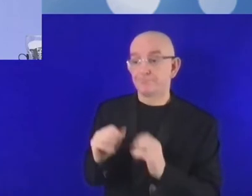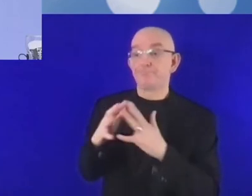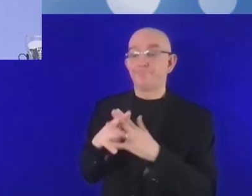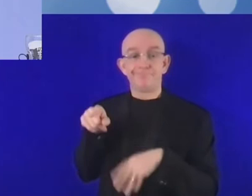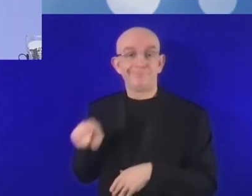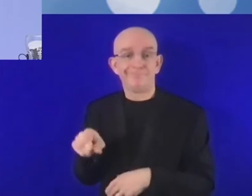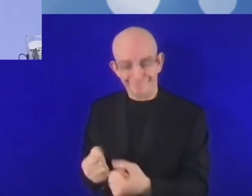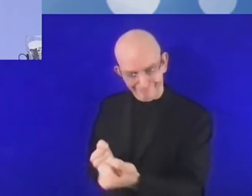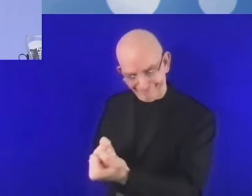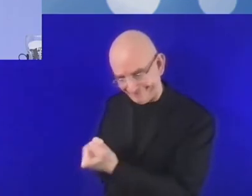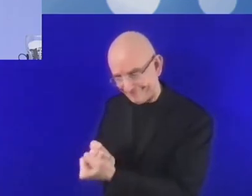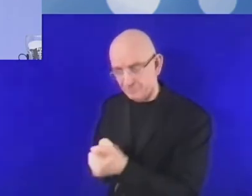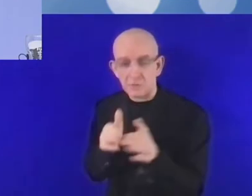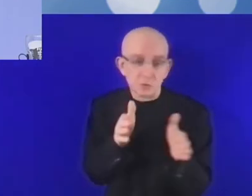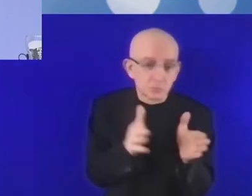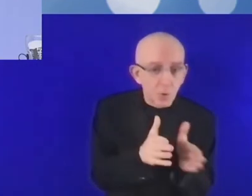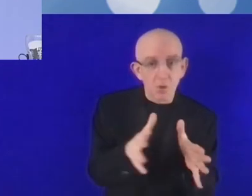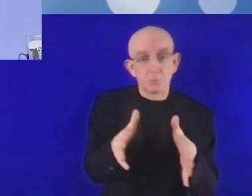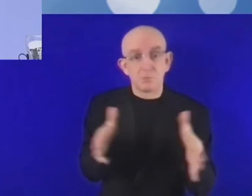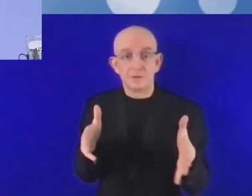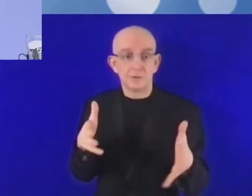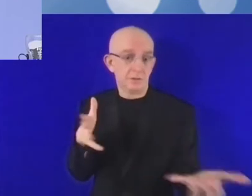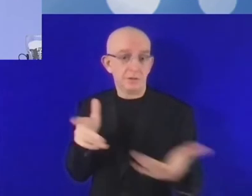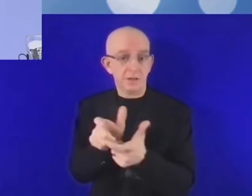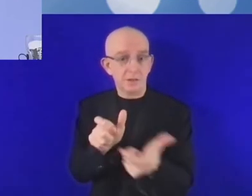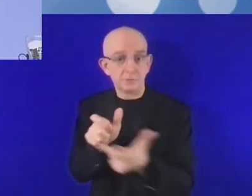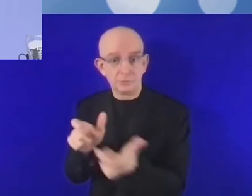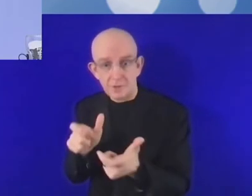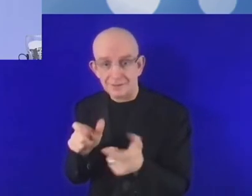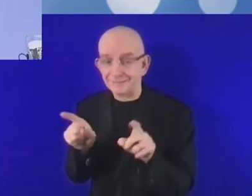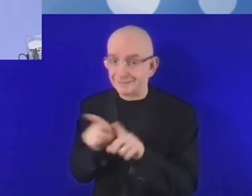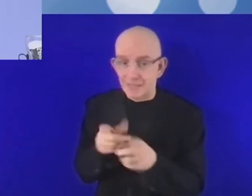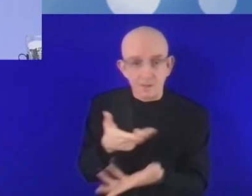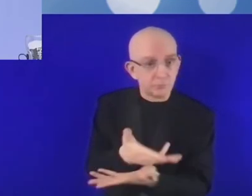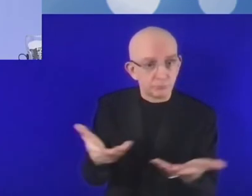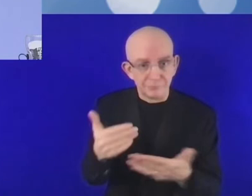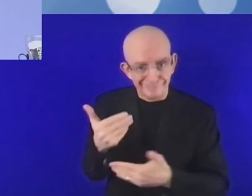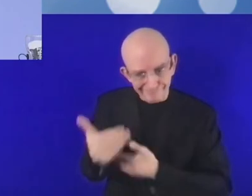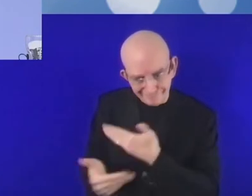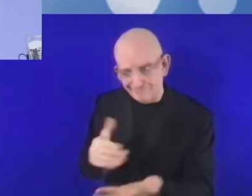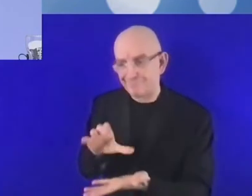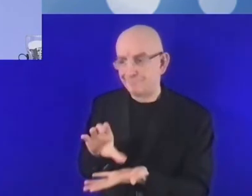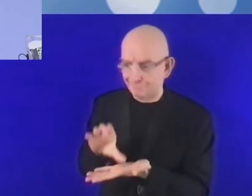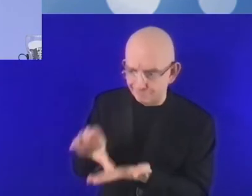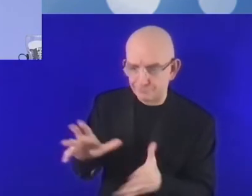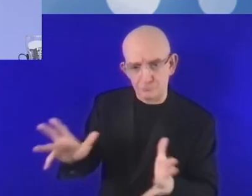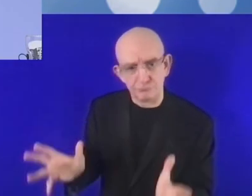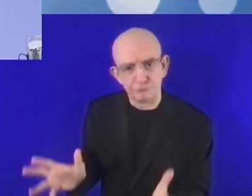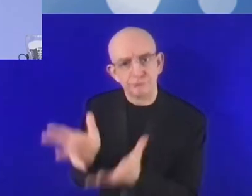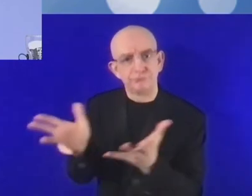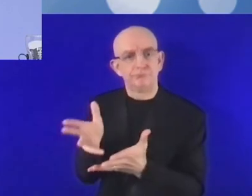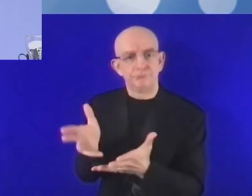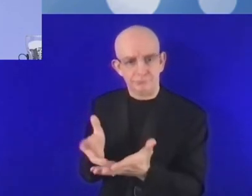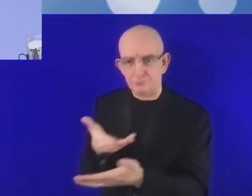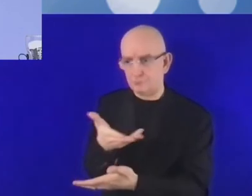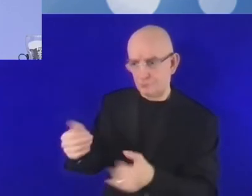they can retire from the connectivity the internet etc but first of all of course